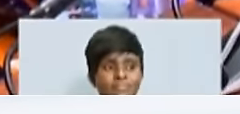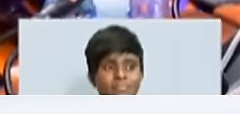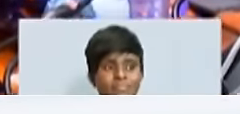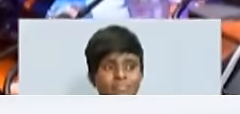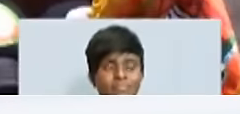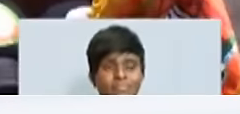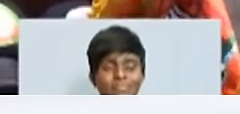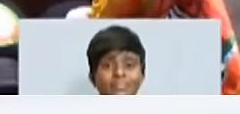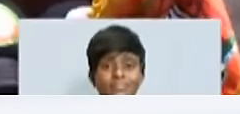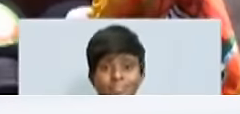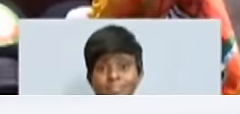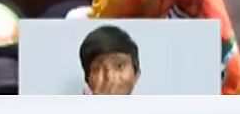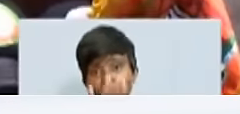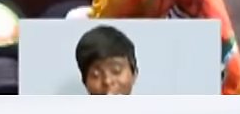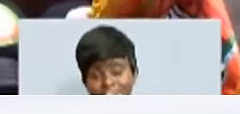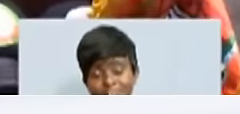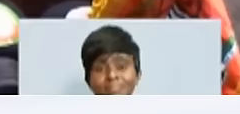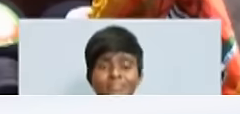Numbers are there.